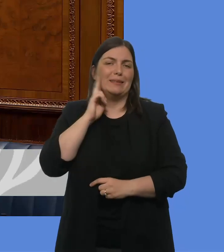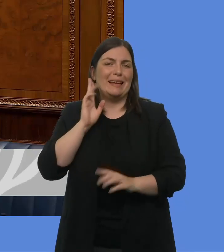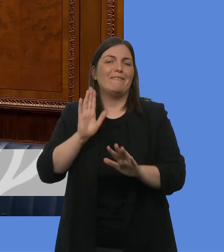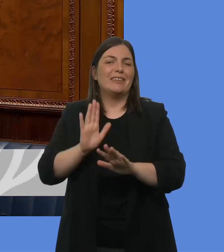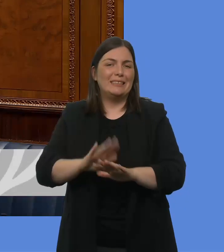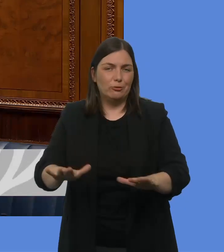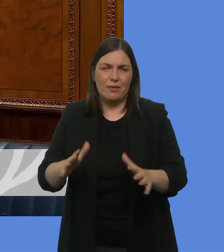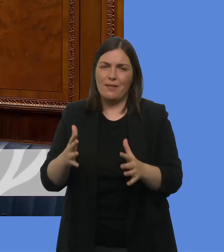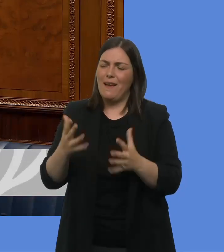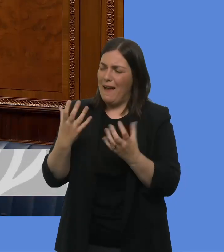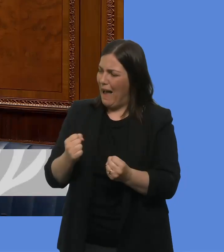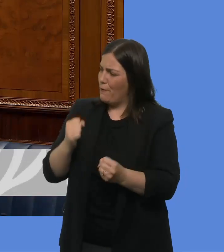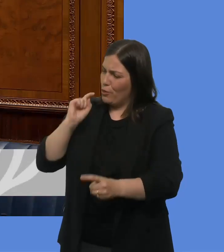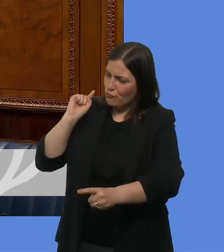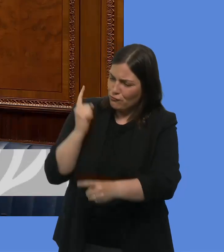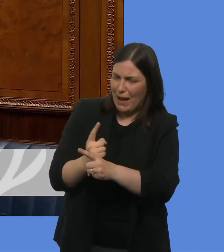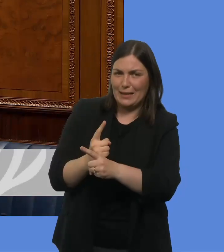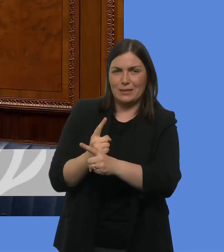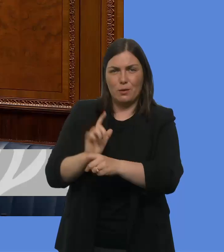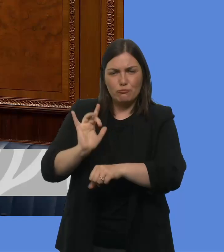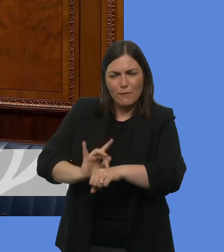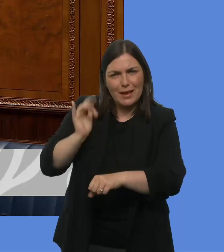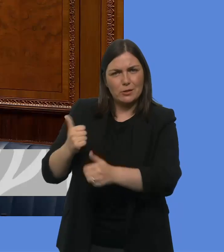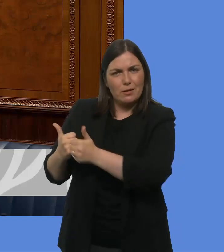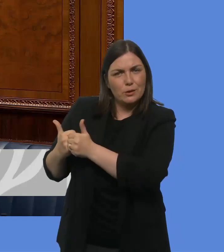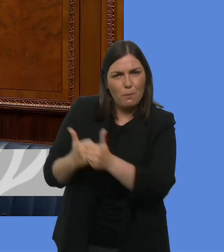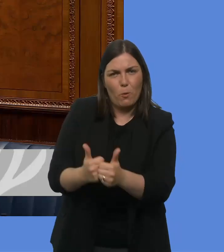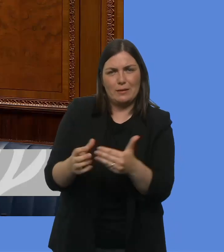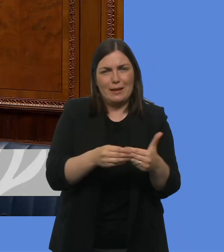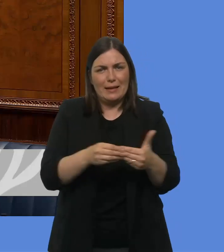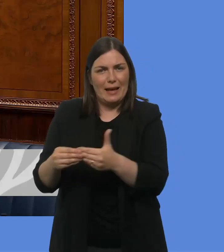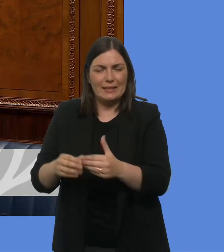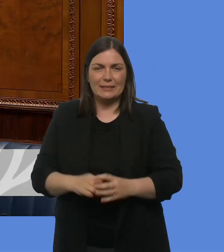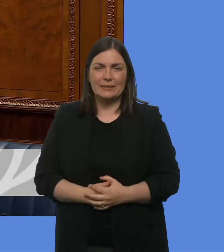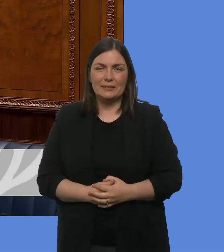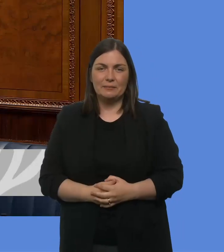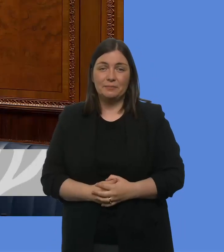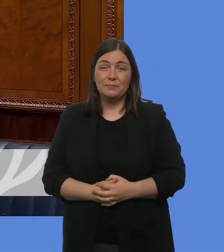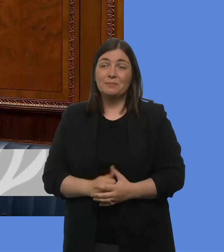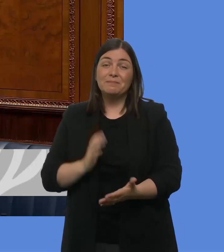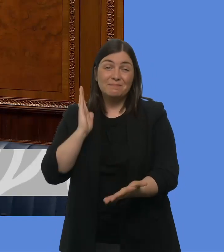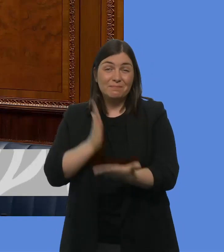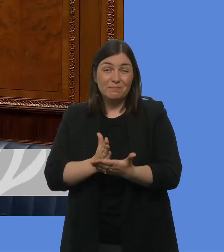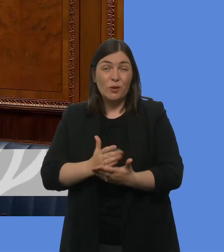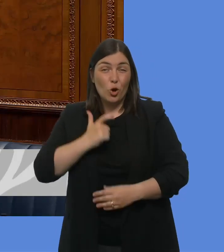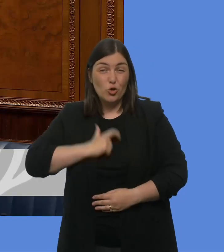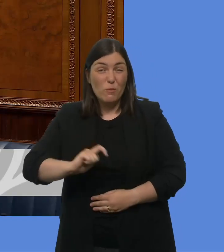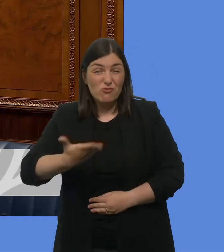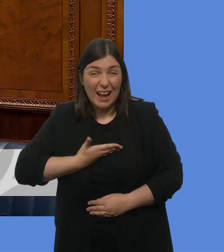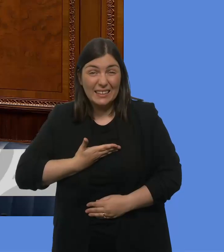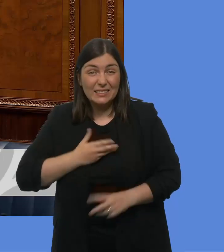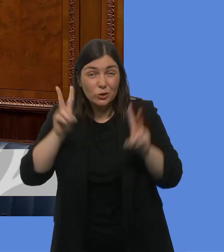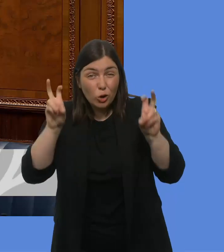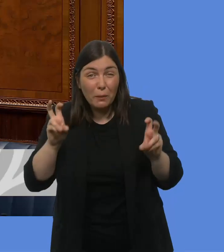with the appropriate professional guidance that they deserve. Simply put, it is a human rights issue,